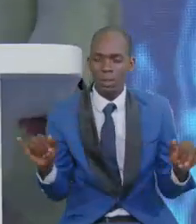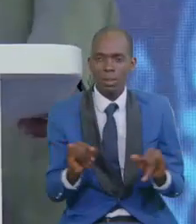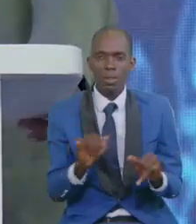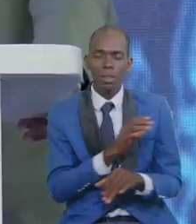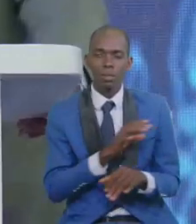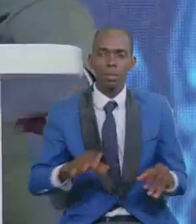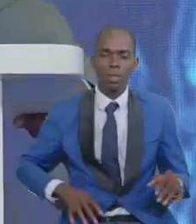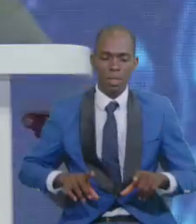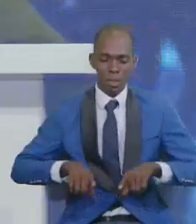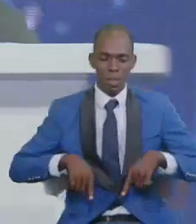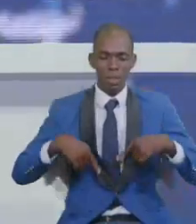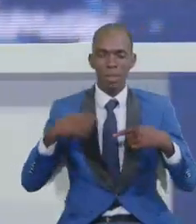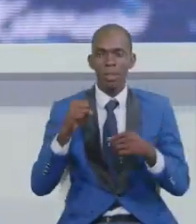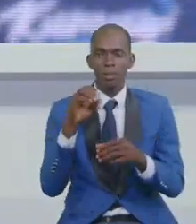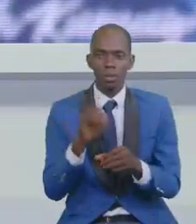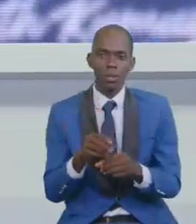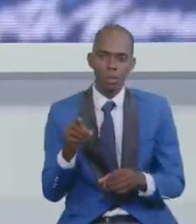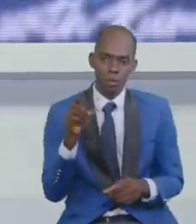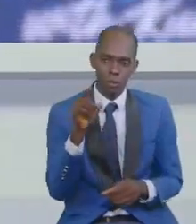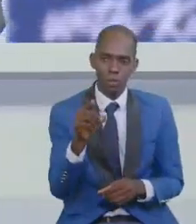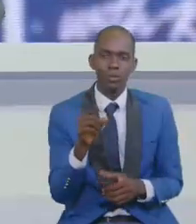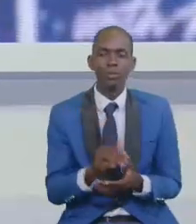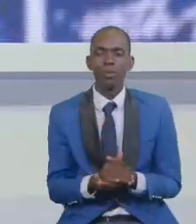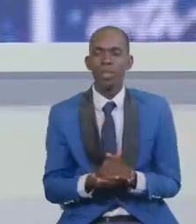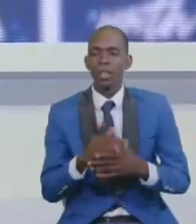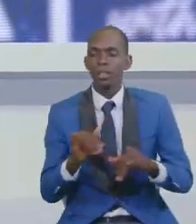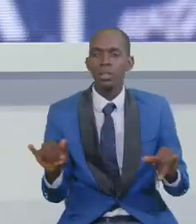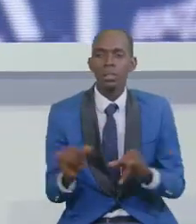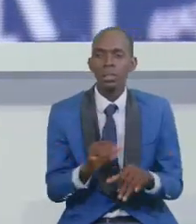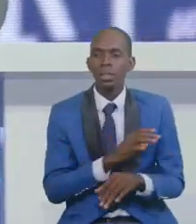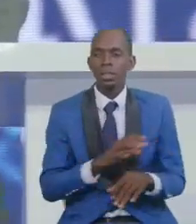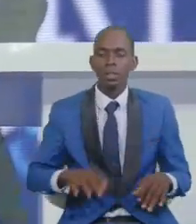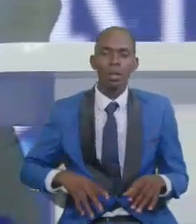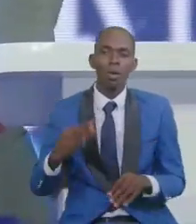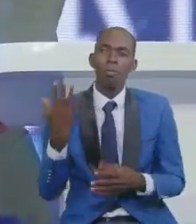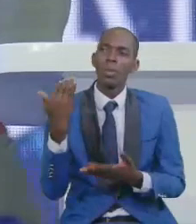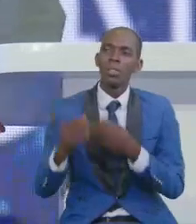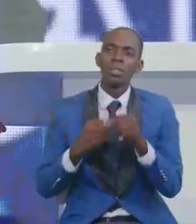lives in you. The same Christ of yesteryears